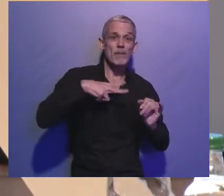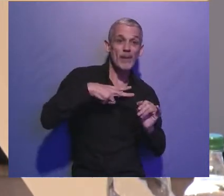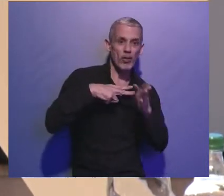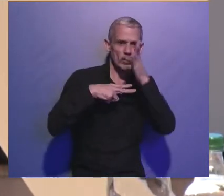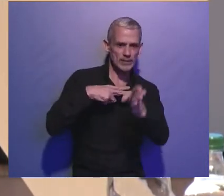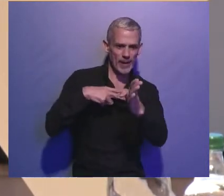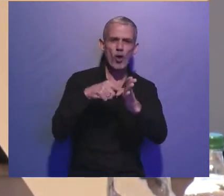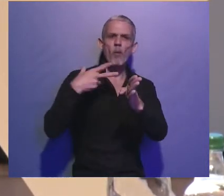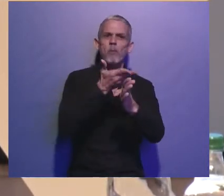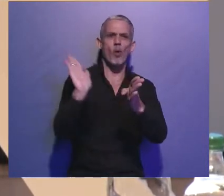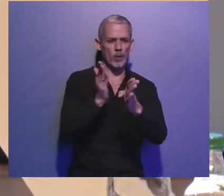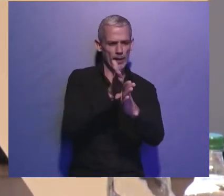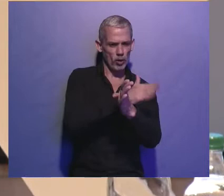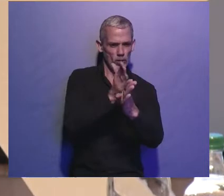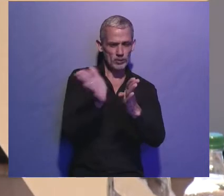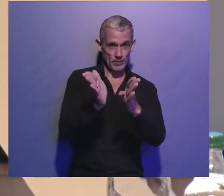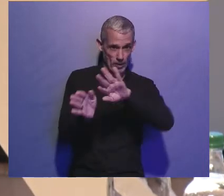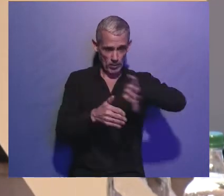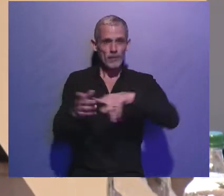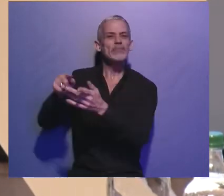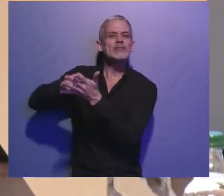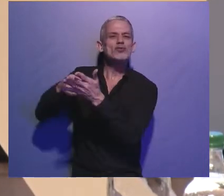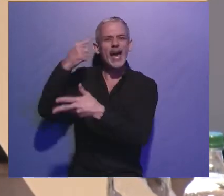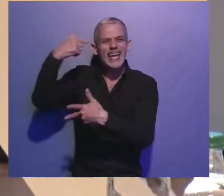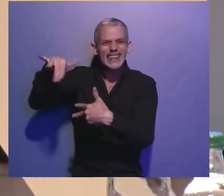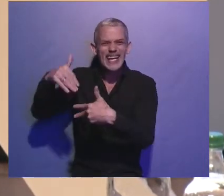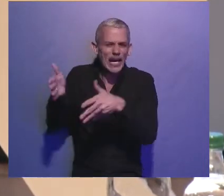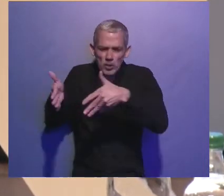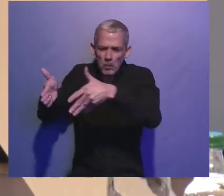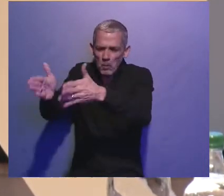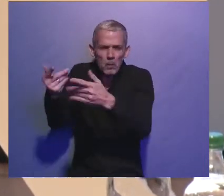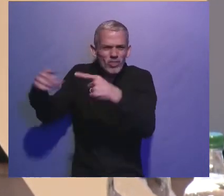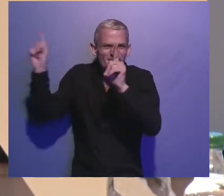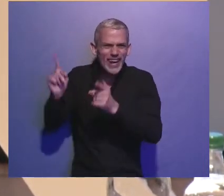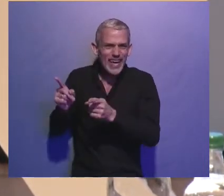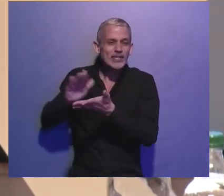policies are another route to go towards modernization for cities.